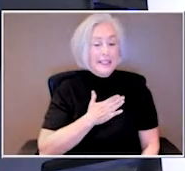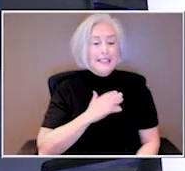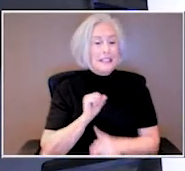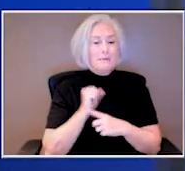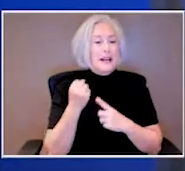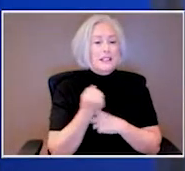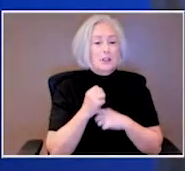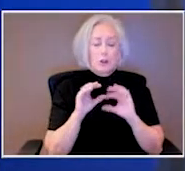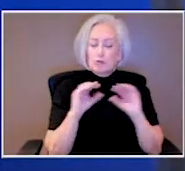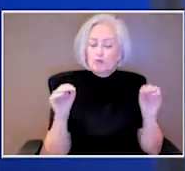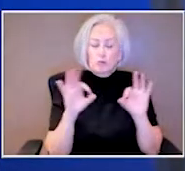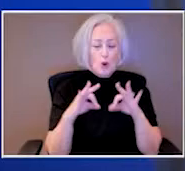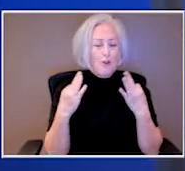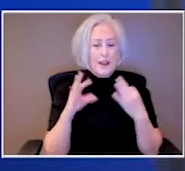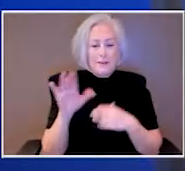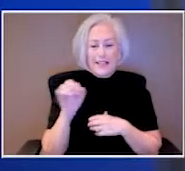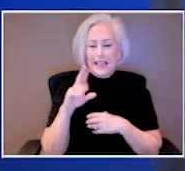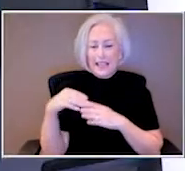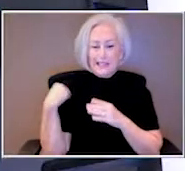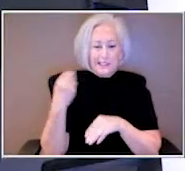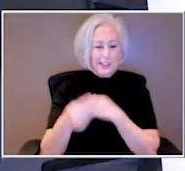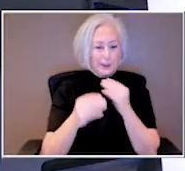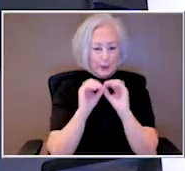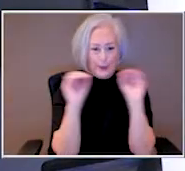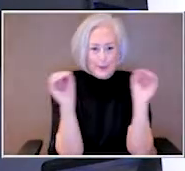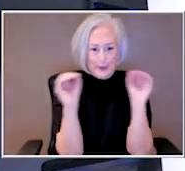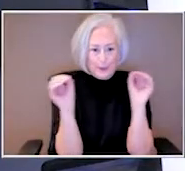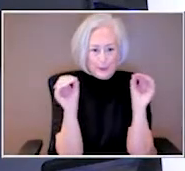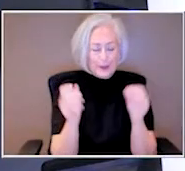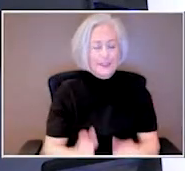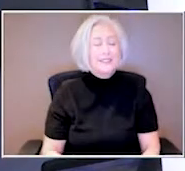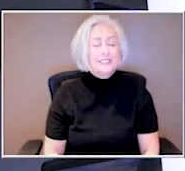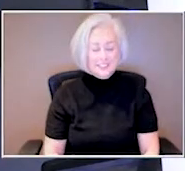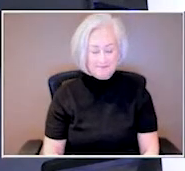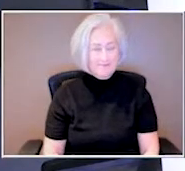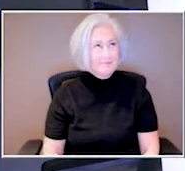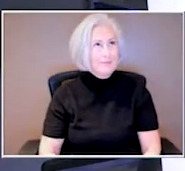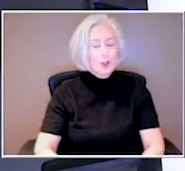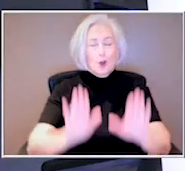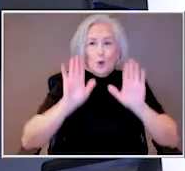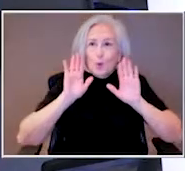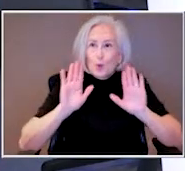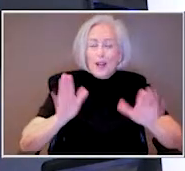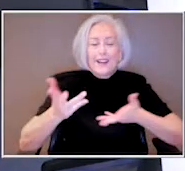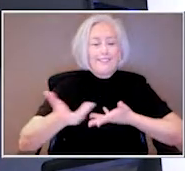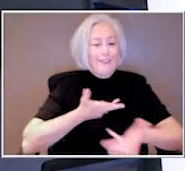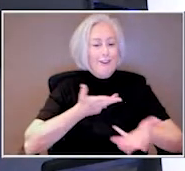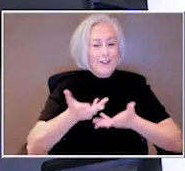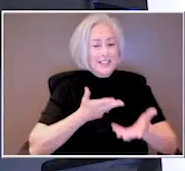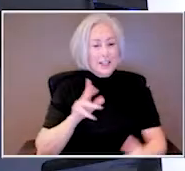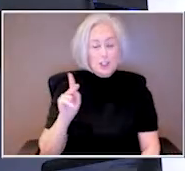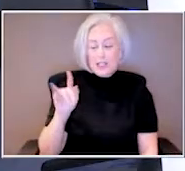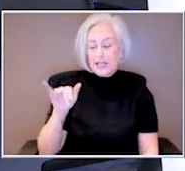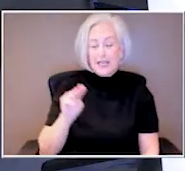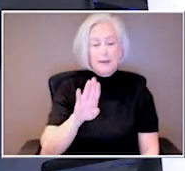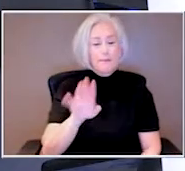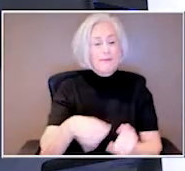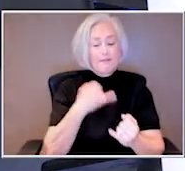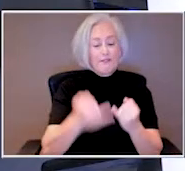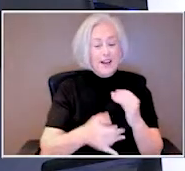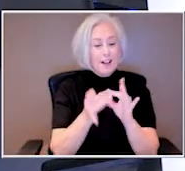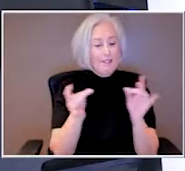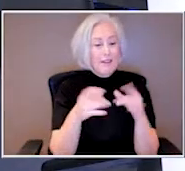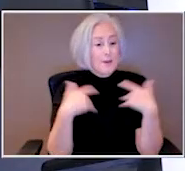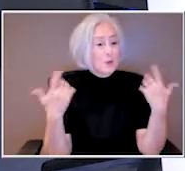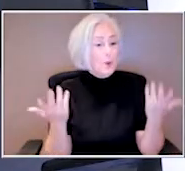family whatsoever. None at all. Such a great conversation. Learning a lot this morning. Kim, what's the big takeaway from our conversation today?